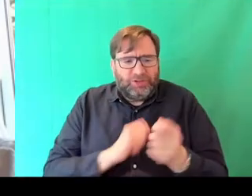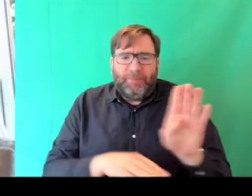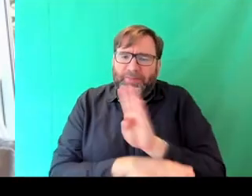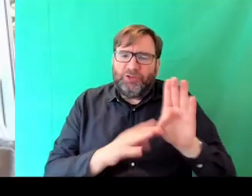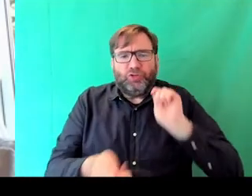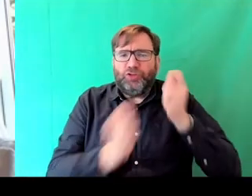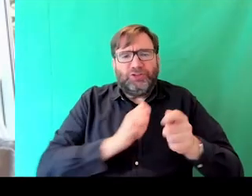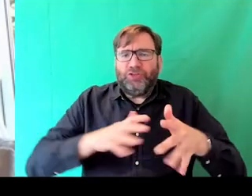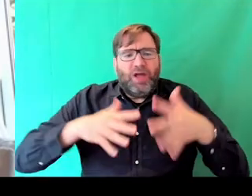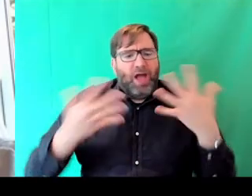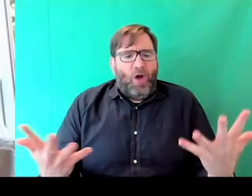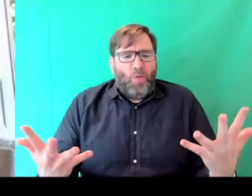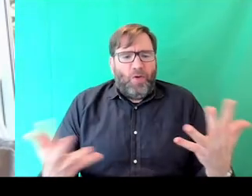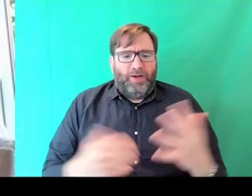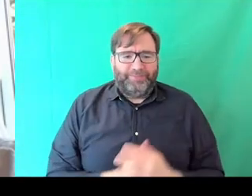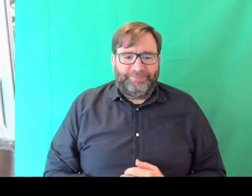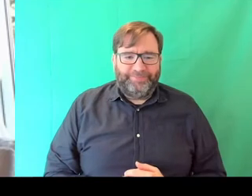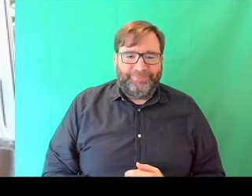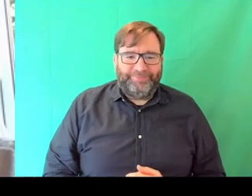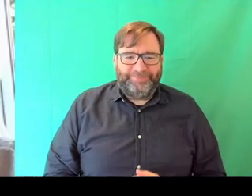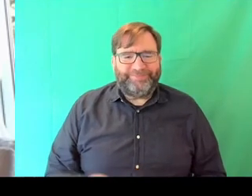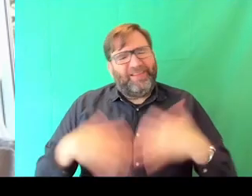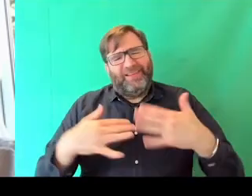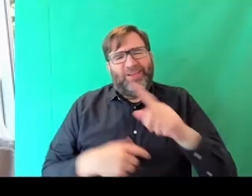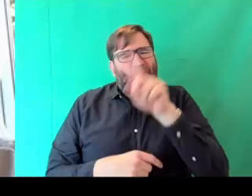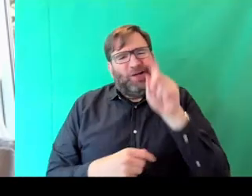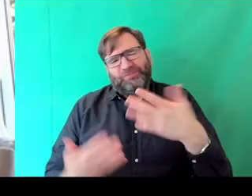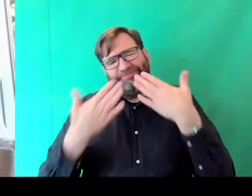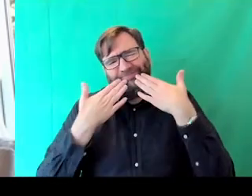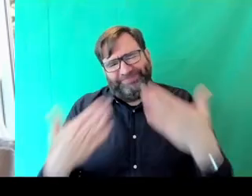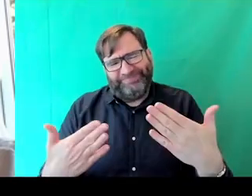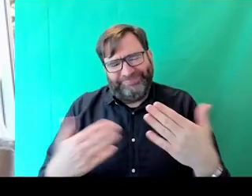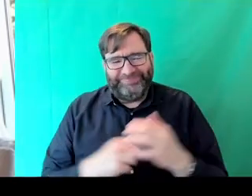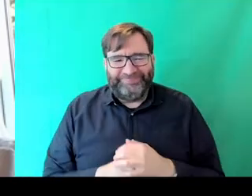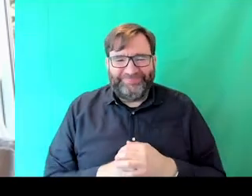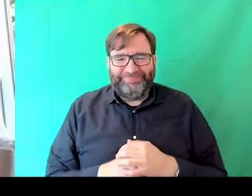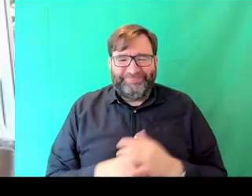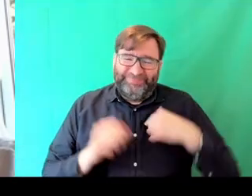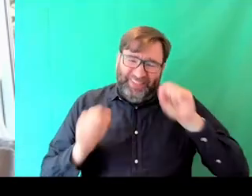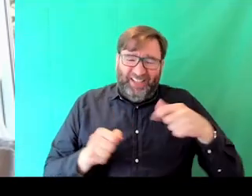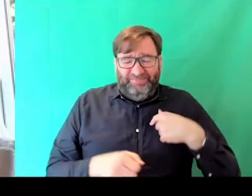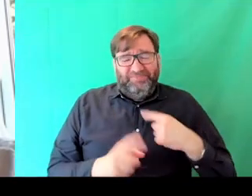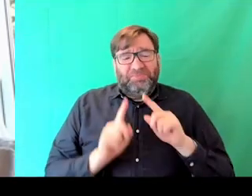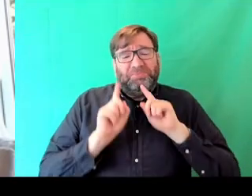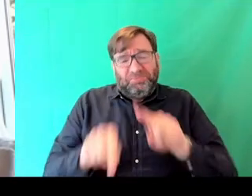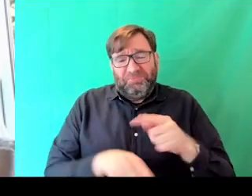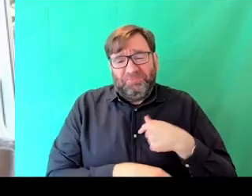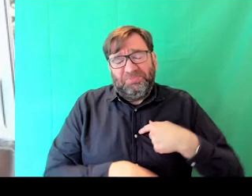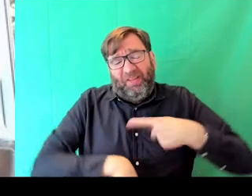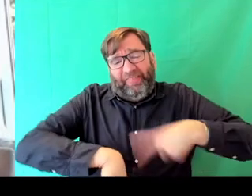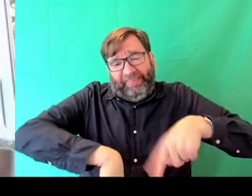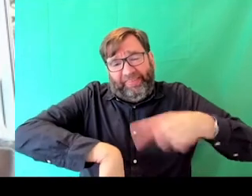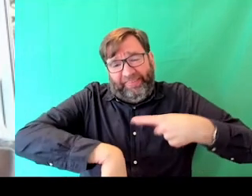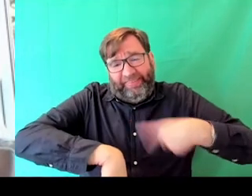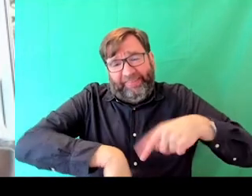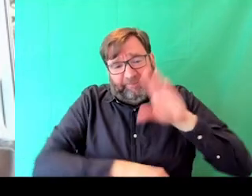leaders about where they can maybe start, I think it depends upon where they are in their journey around disability inclusion. And